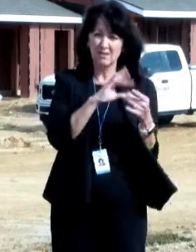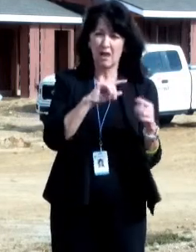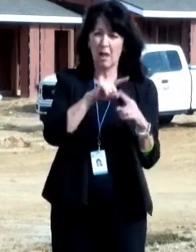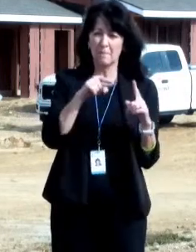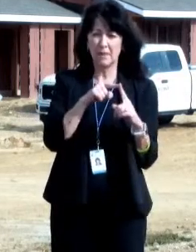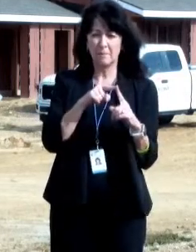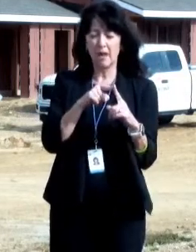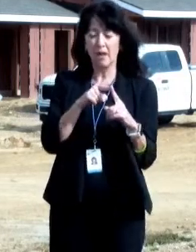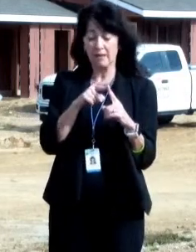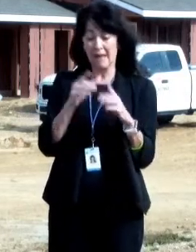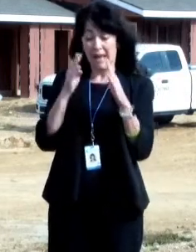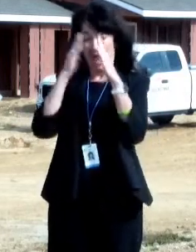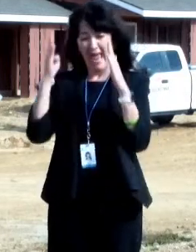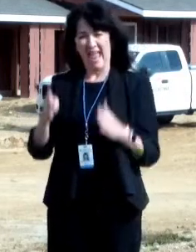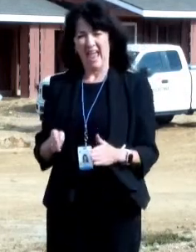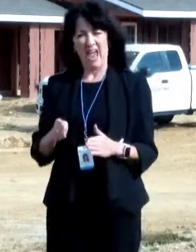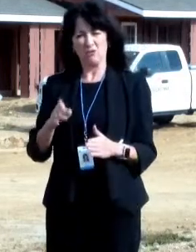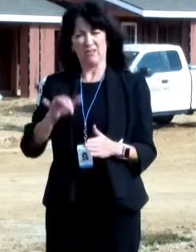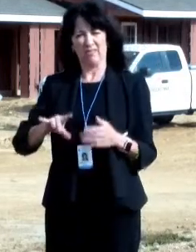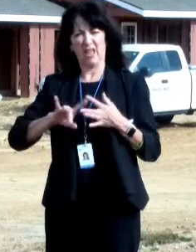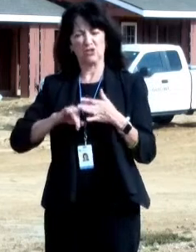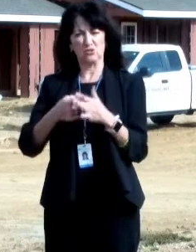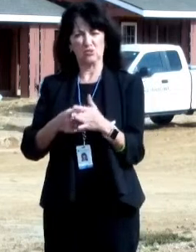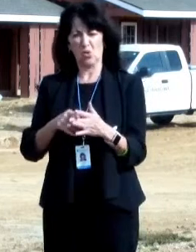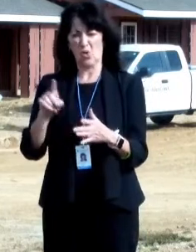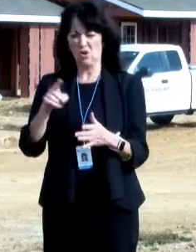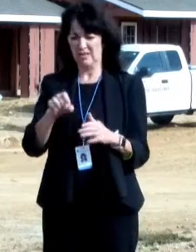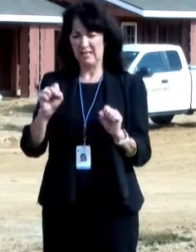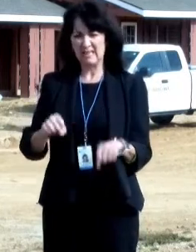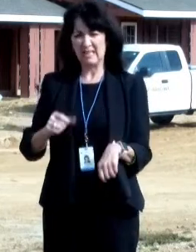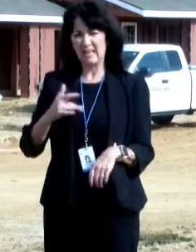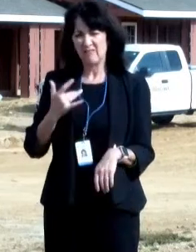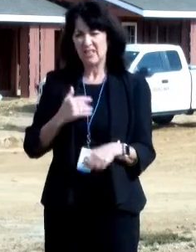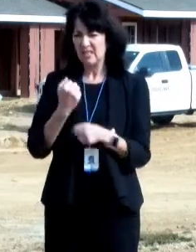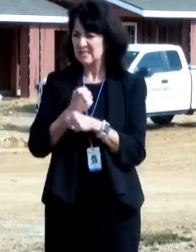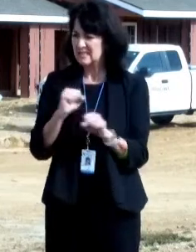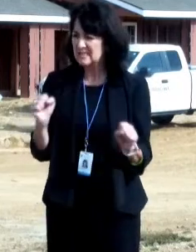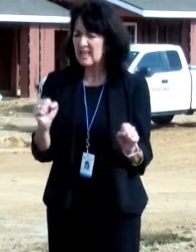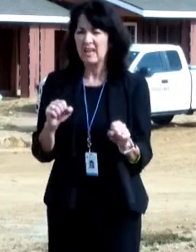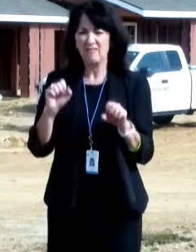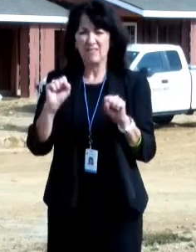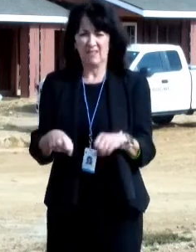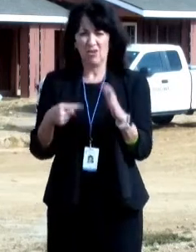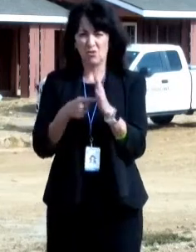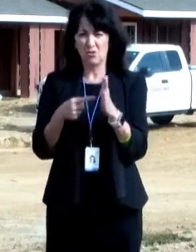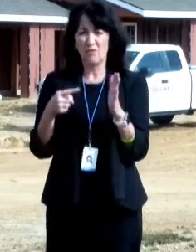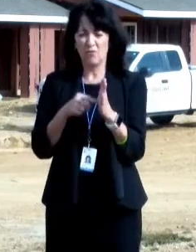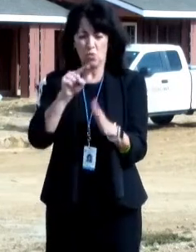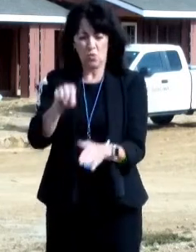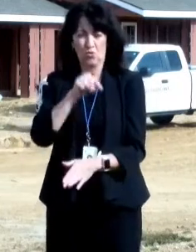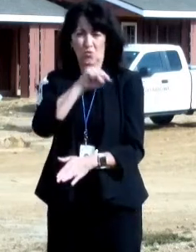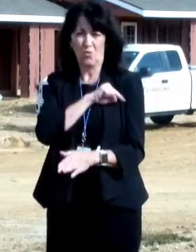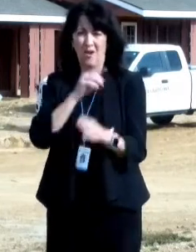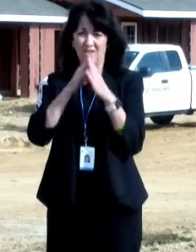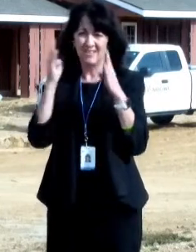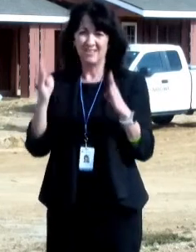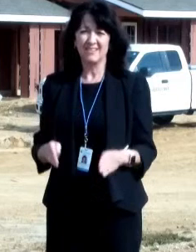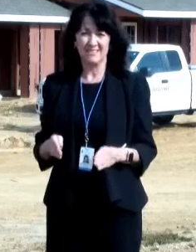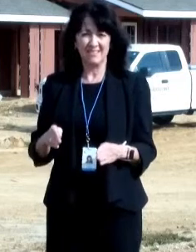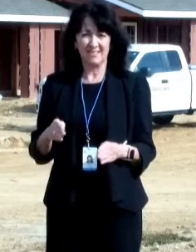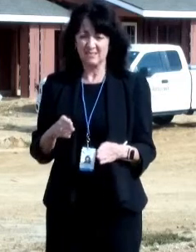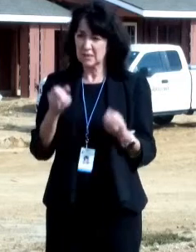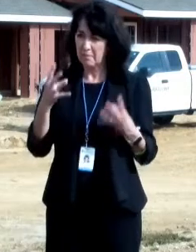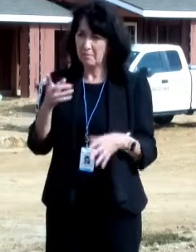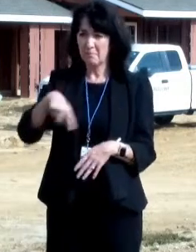being fundamental, about safe, affordable, quality housing, I will say, many of you know I hit the